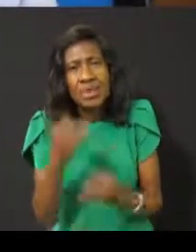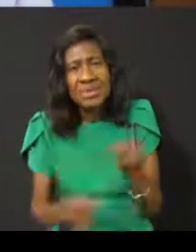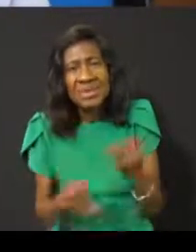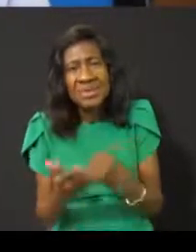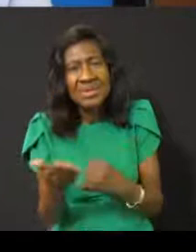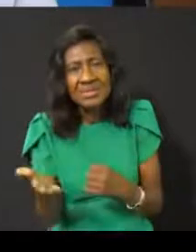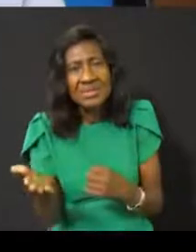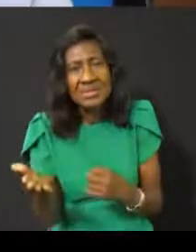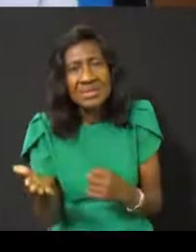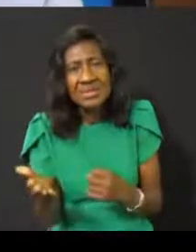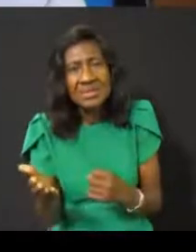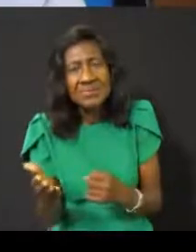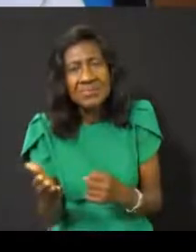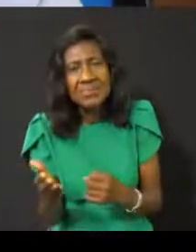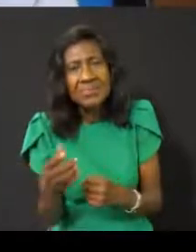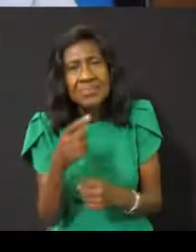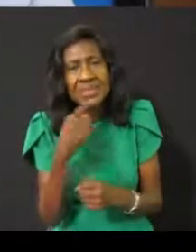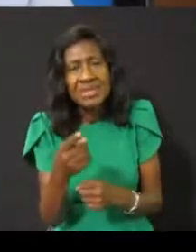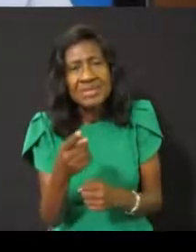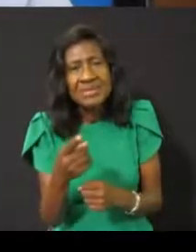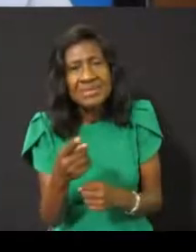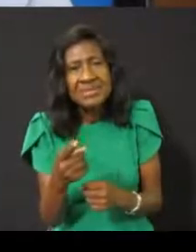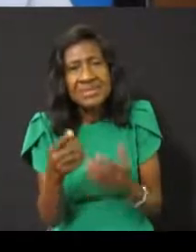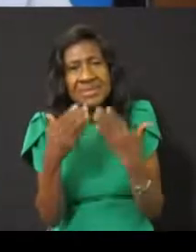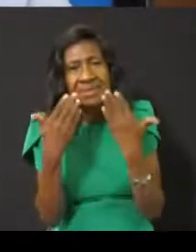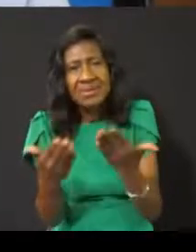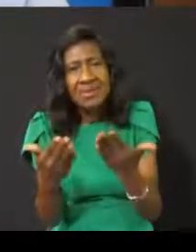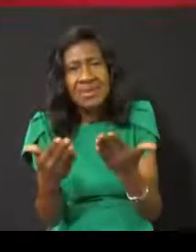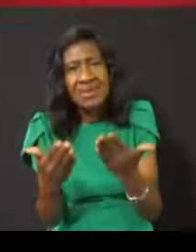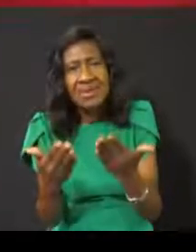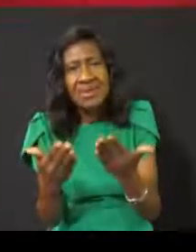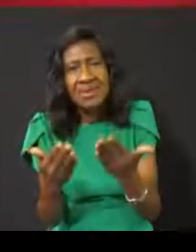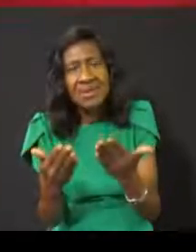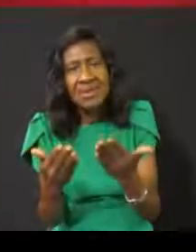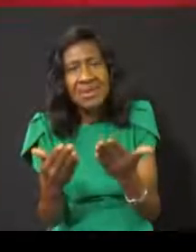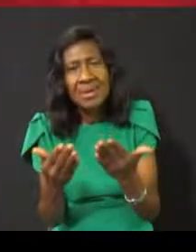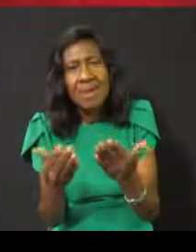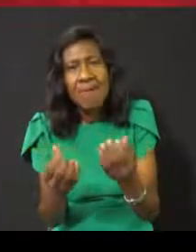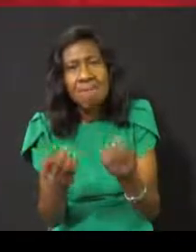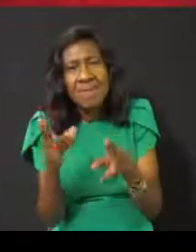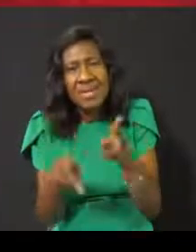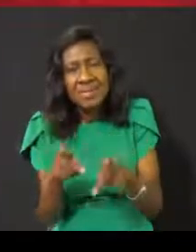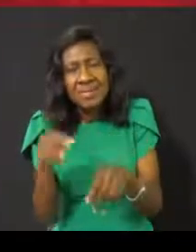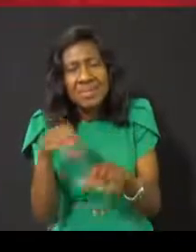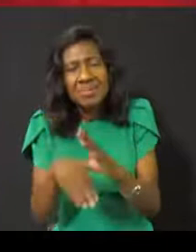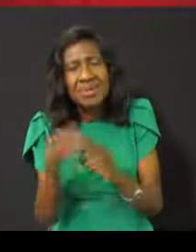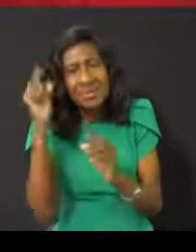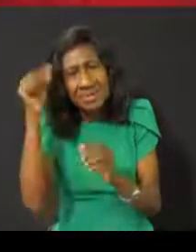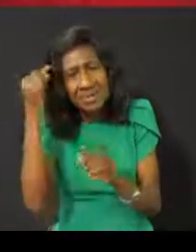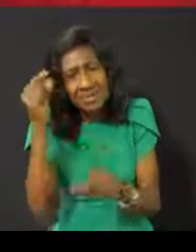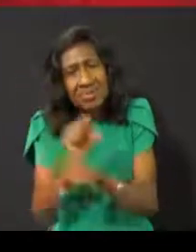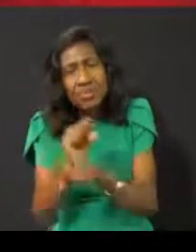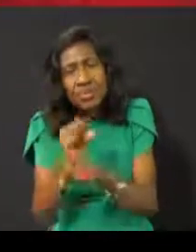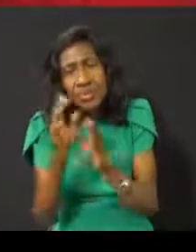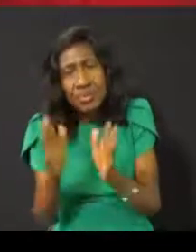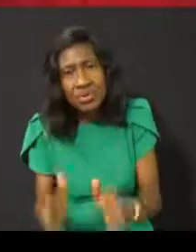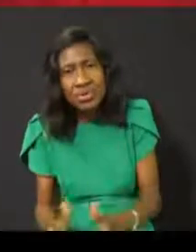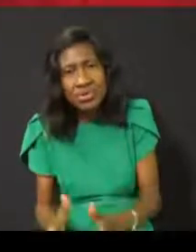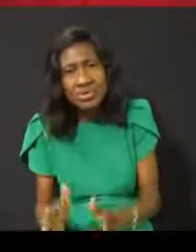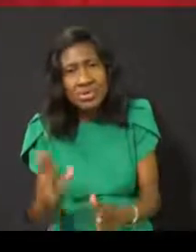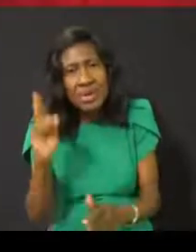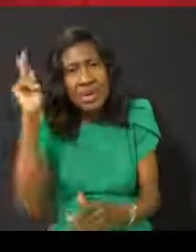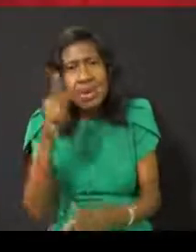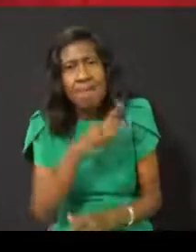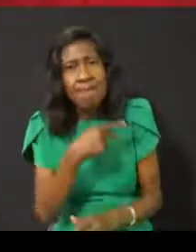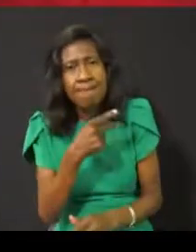sir. It would be remiss of me not to thank so many people within the civil service and wider public service. The Premier and the